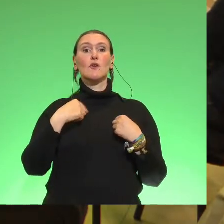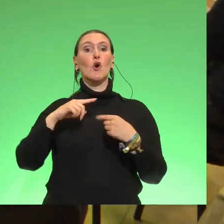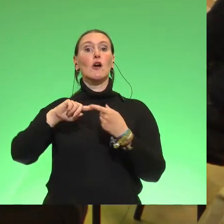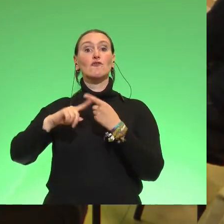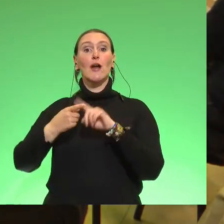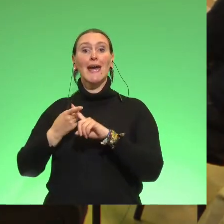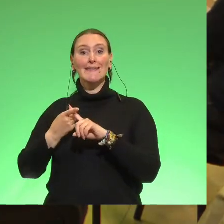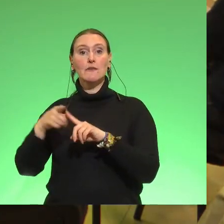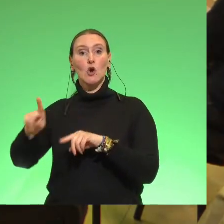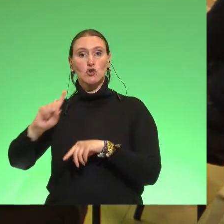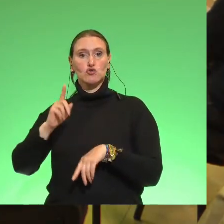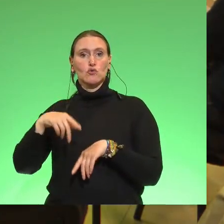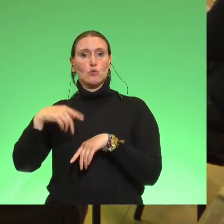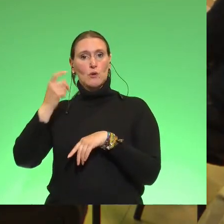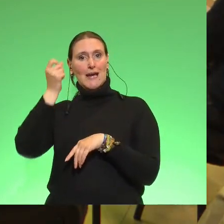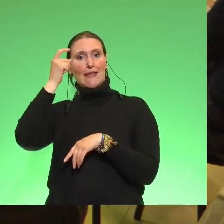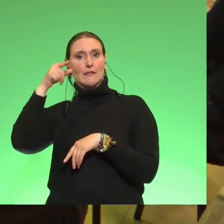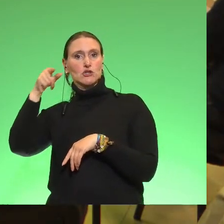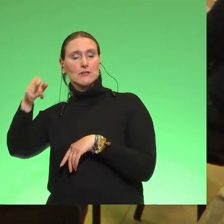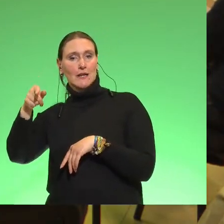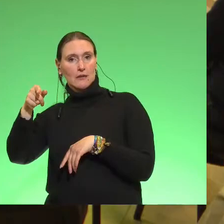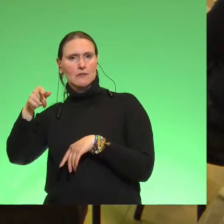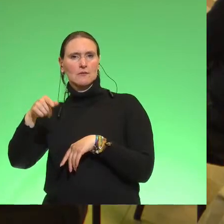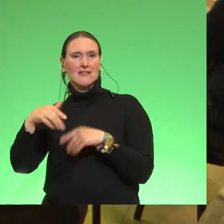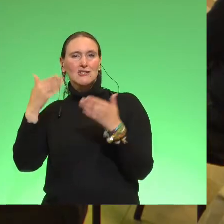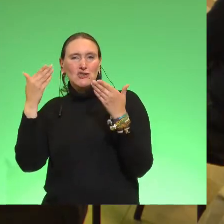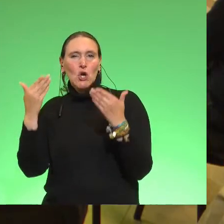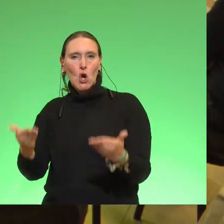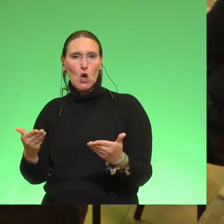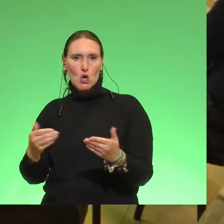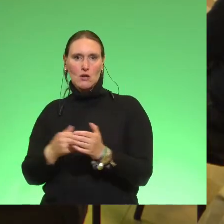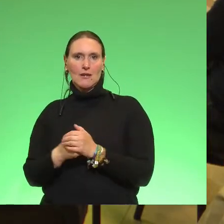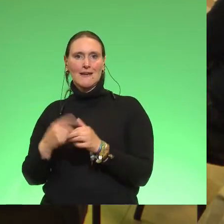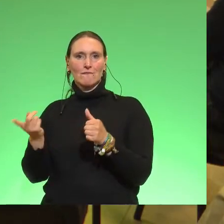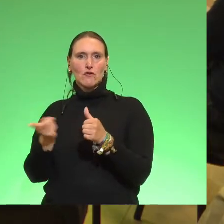friends first. After that, we can make soulful